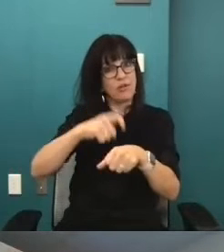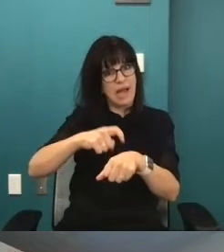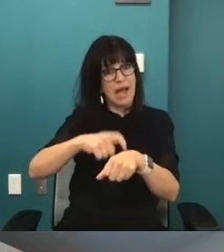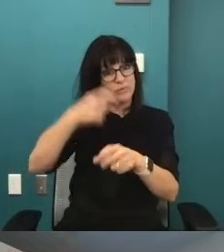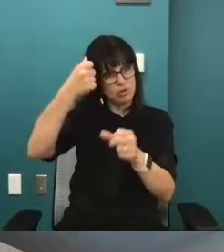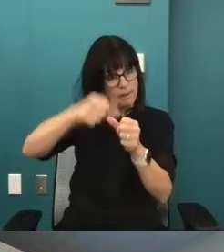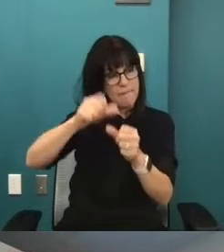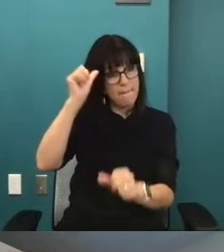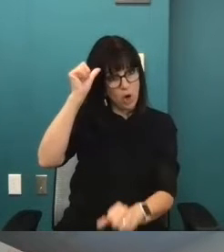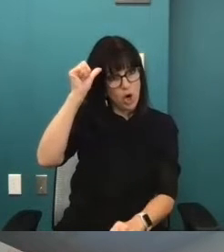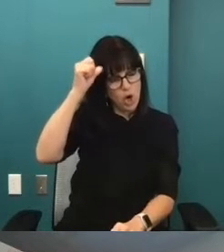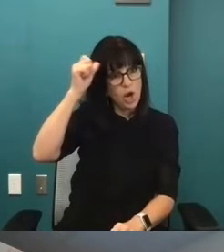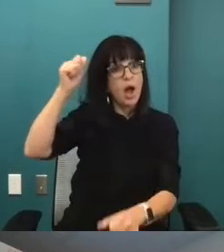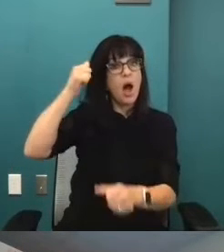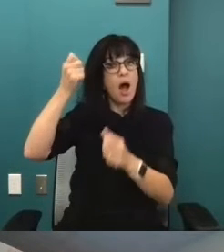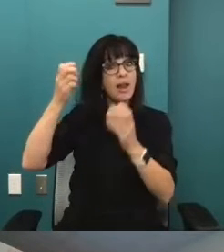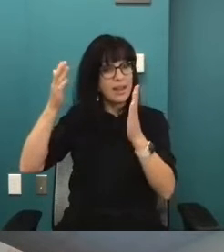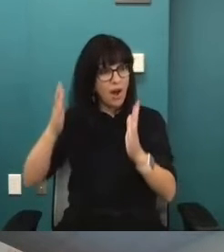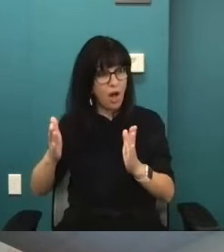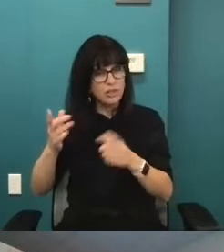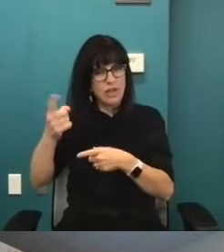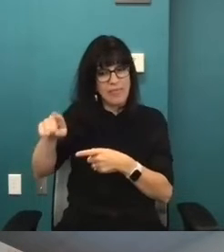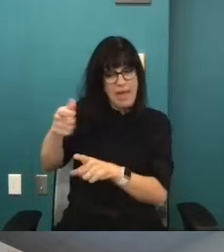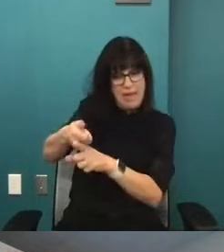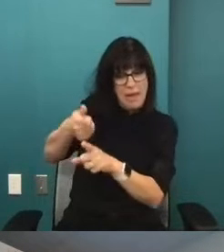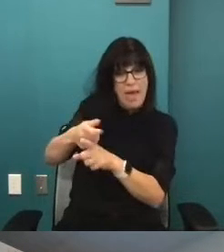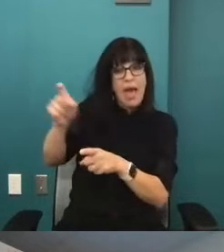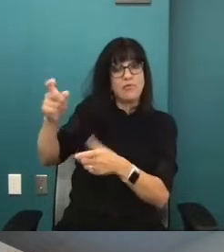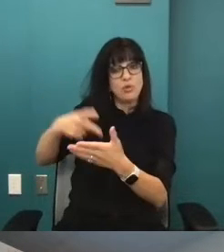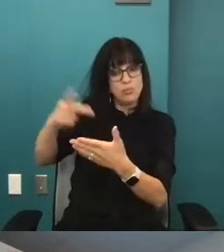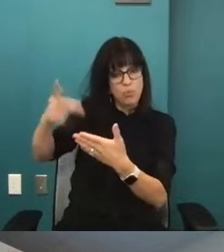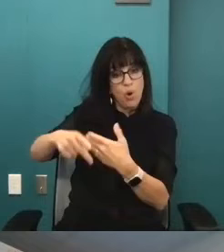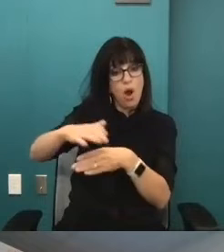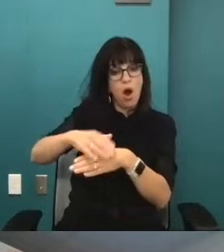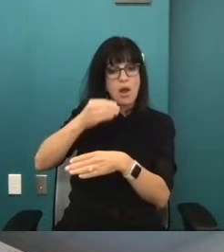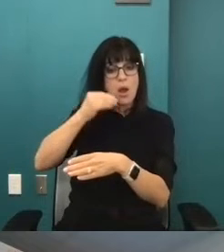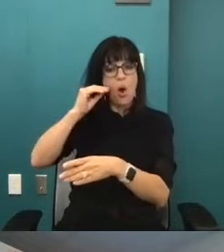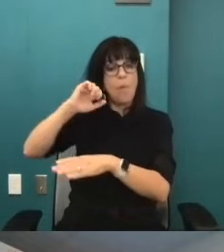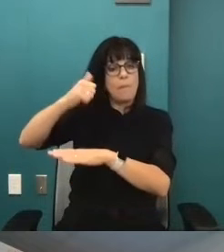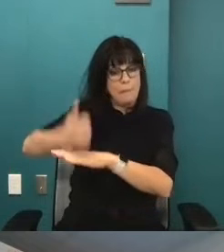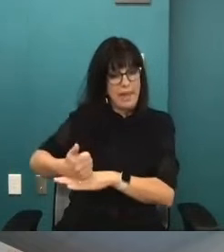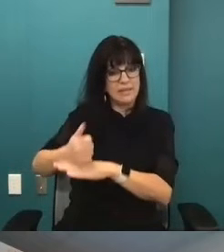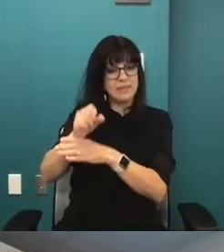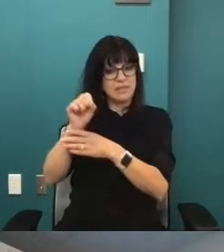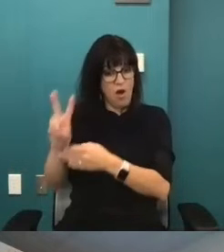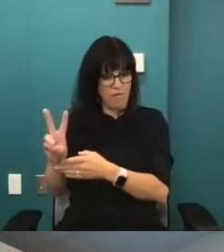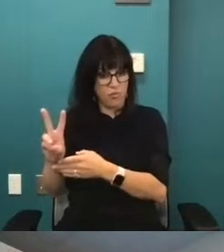the audiologist has to program them on a home-based software before they can control